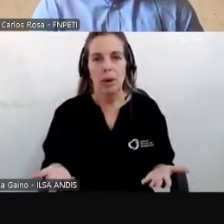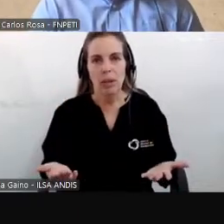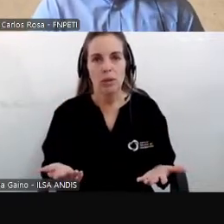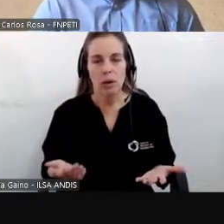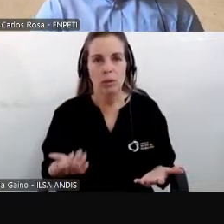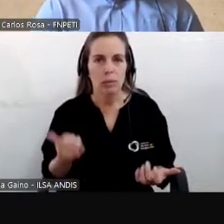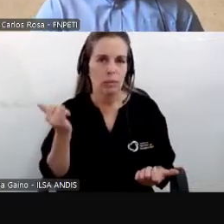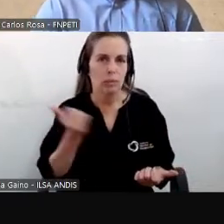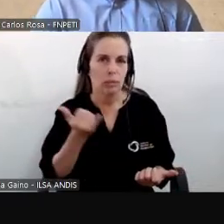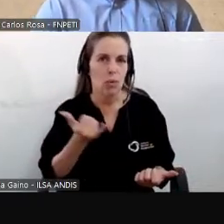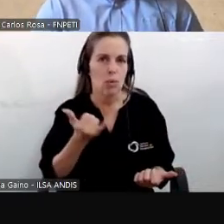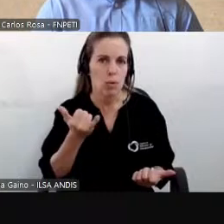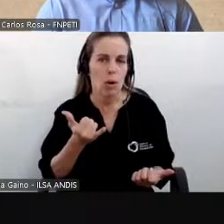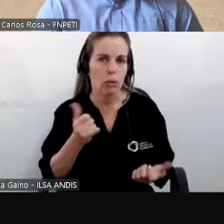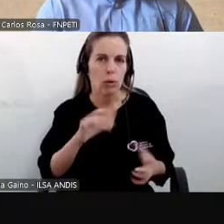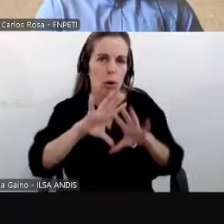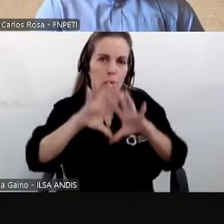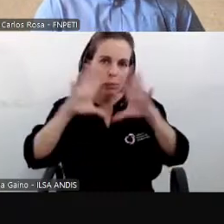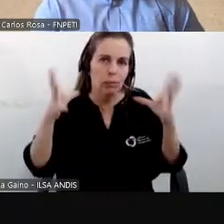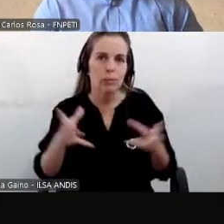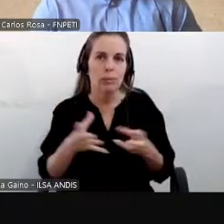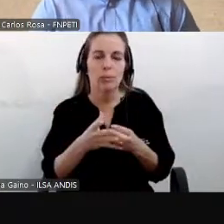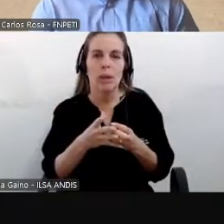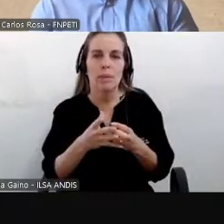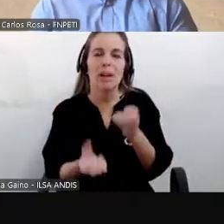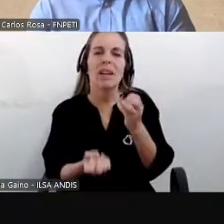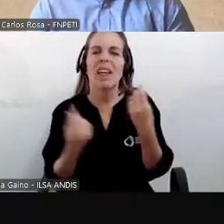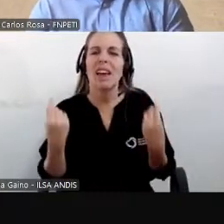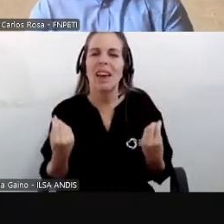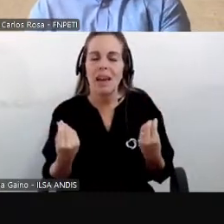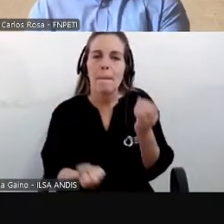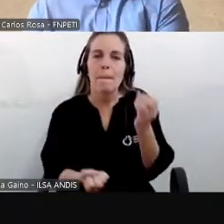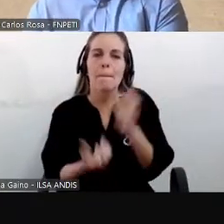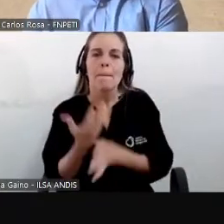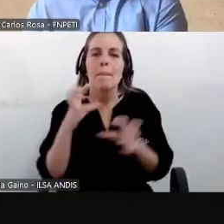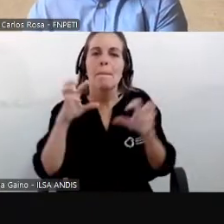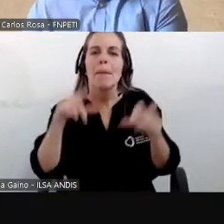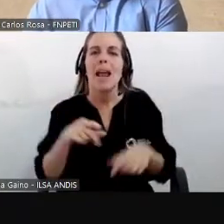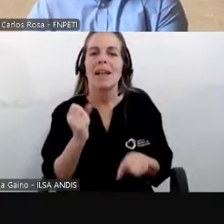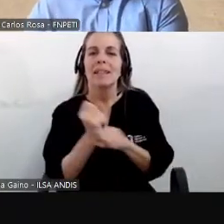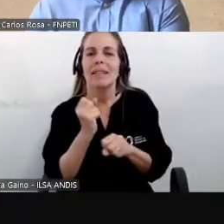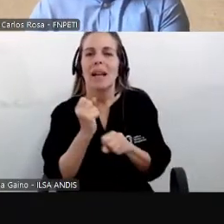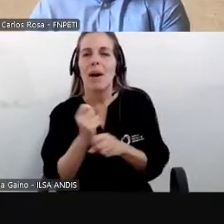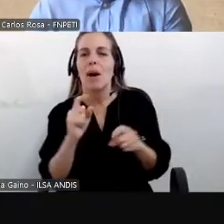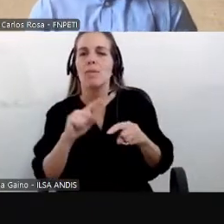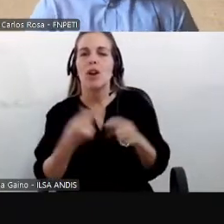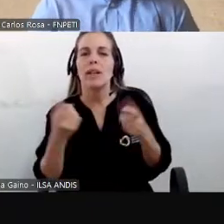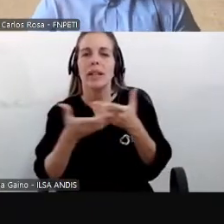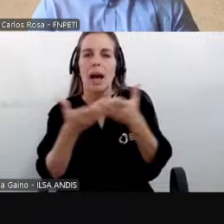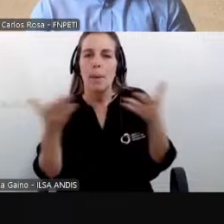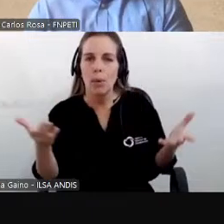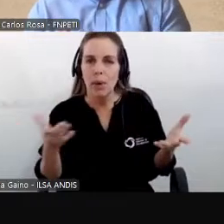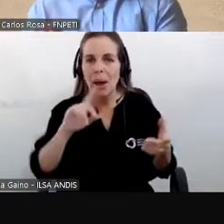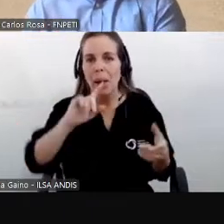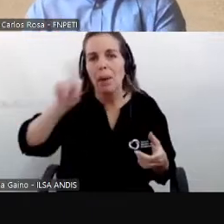therefore, there was this whole approach in public policy making